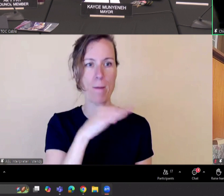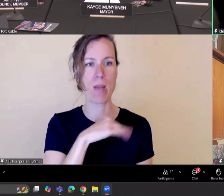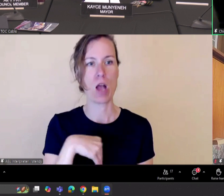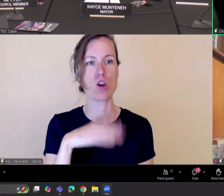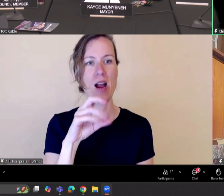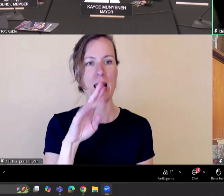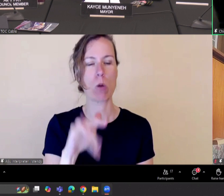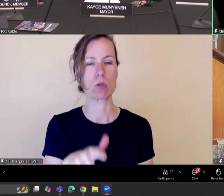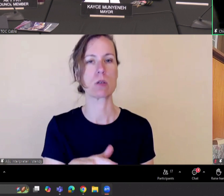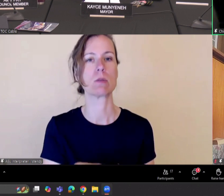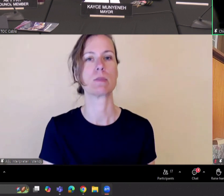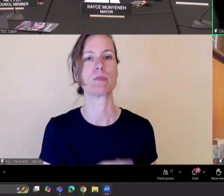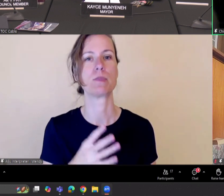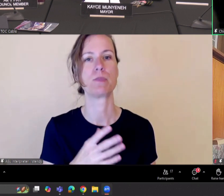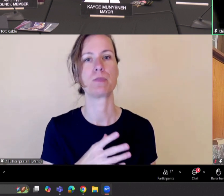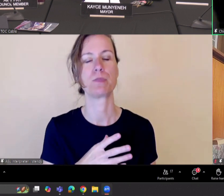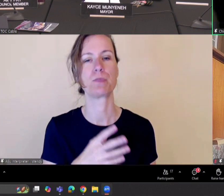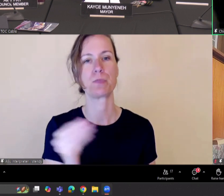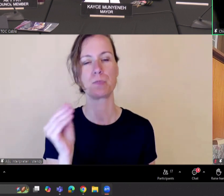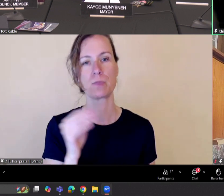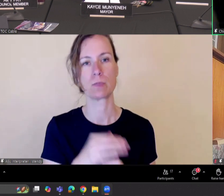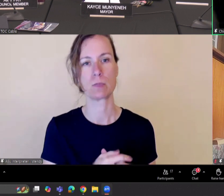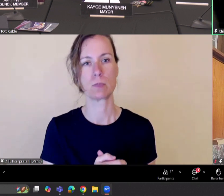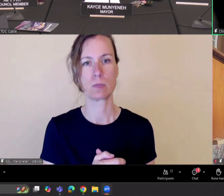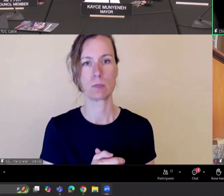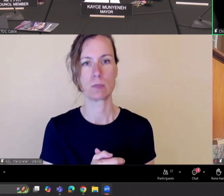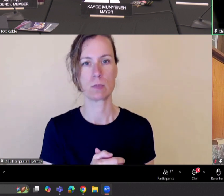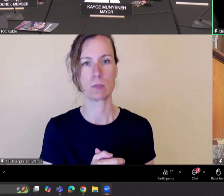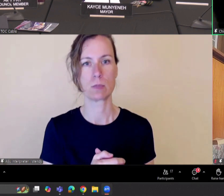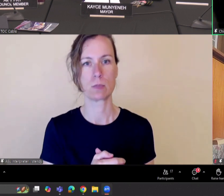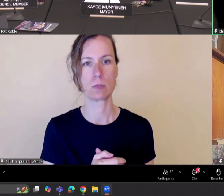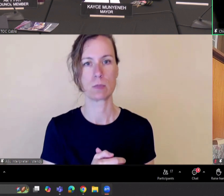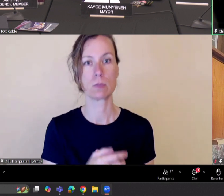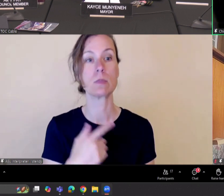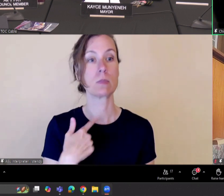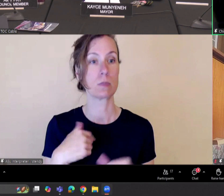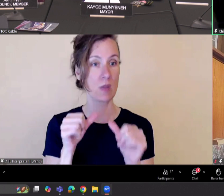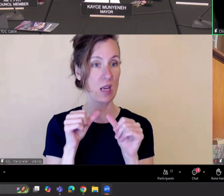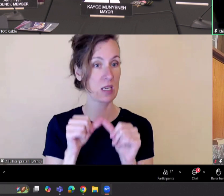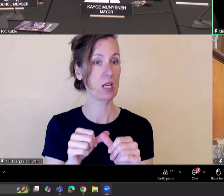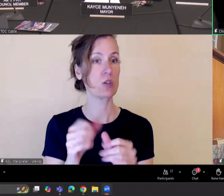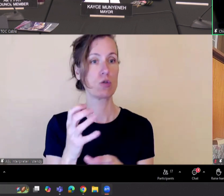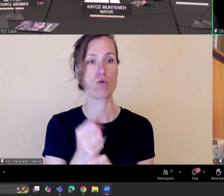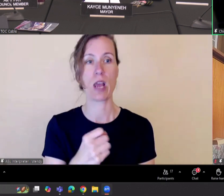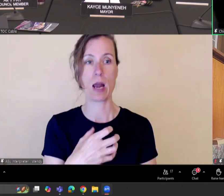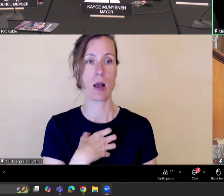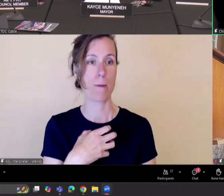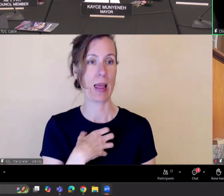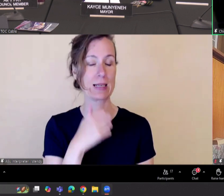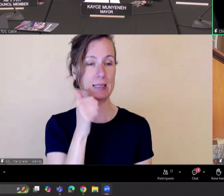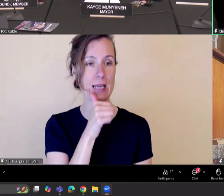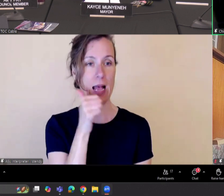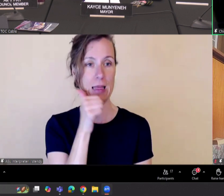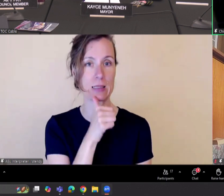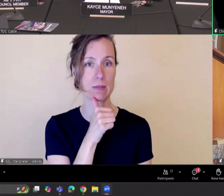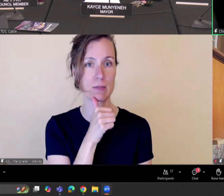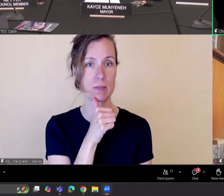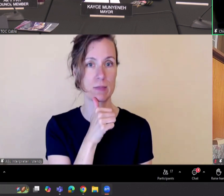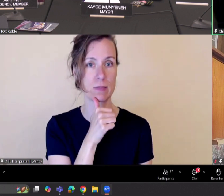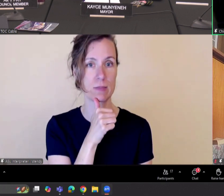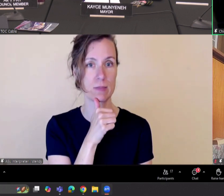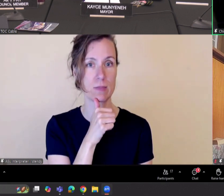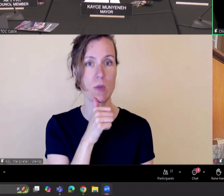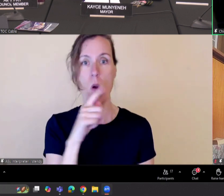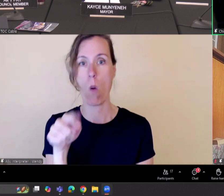Council. And we continue to receive complaints daily. What